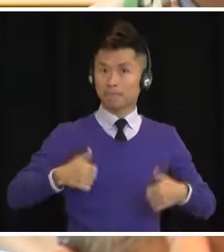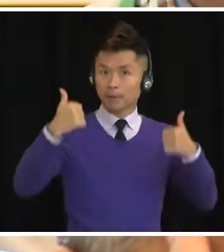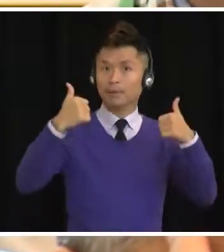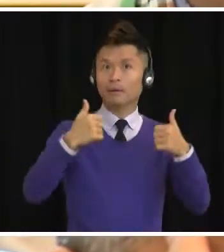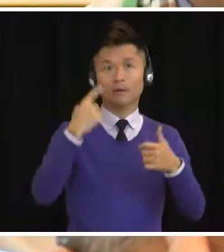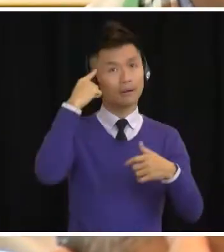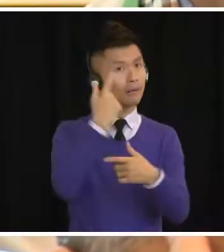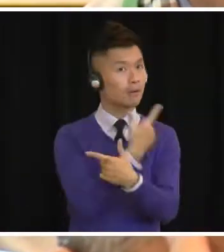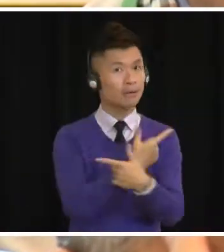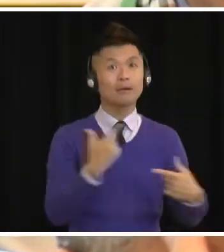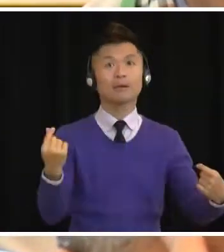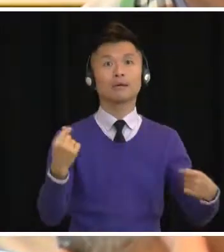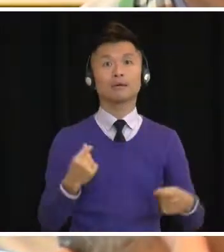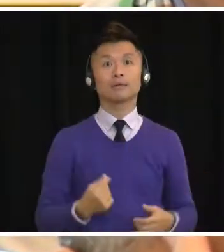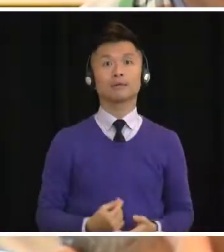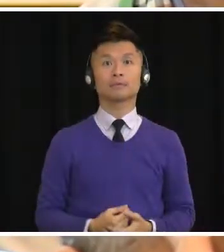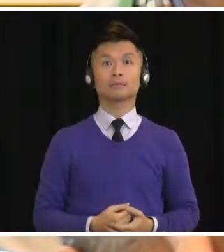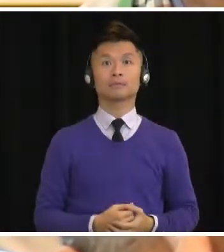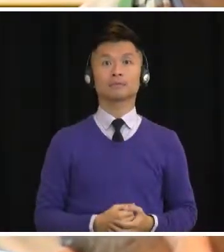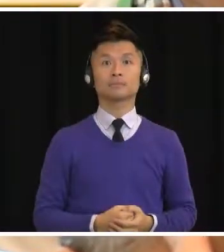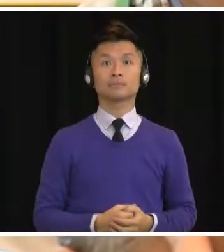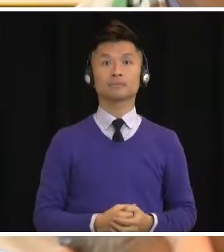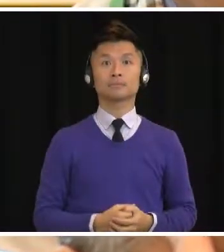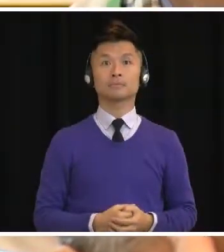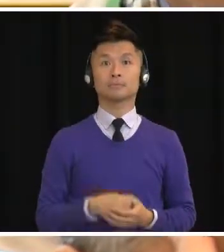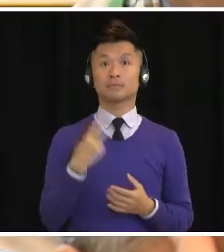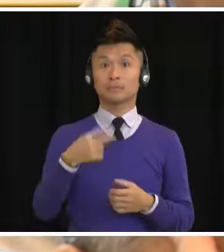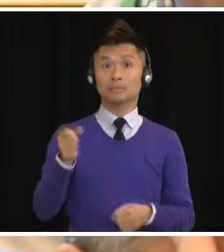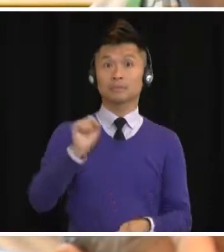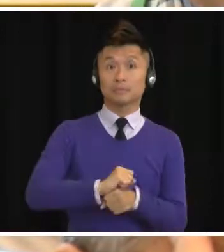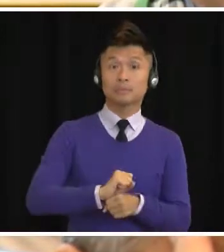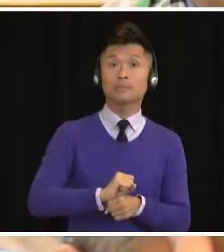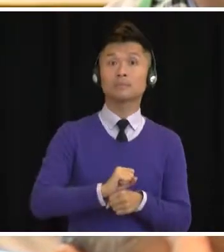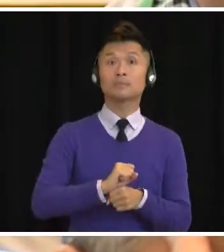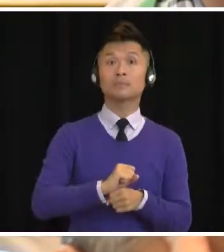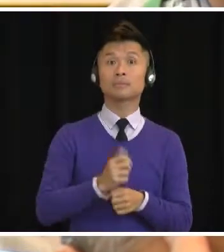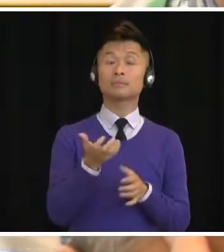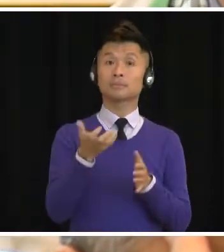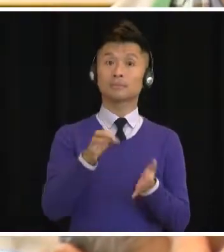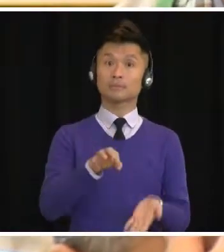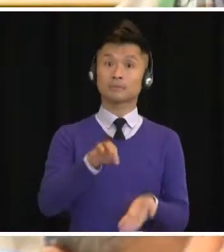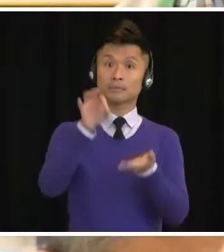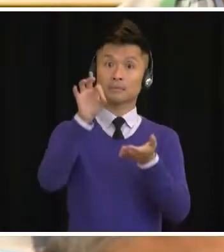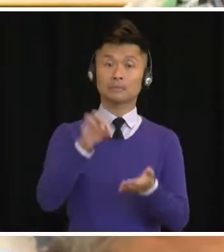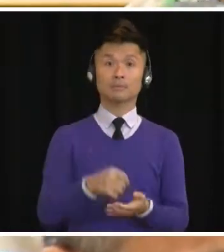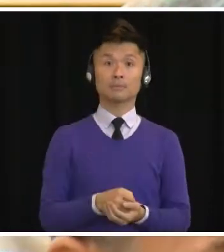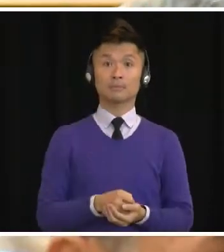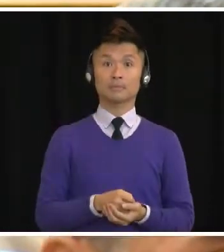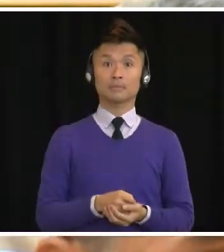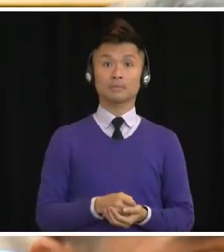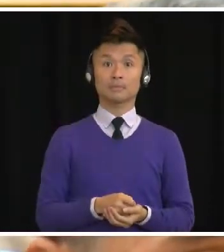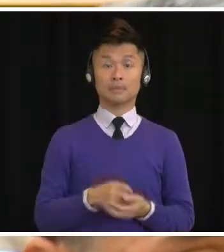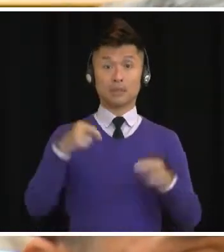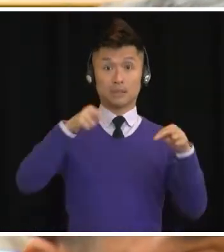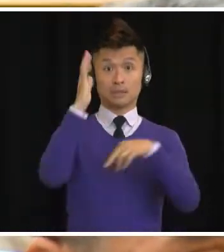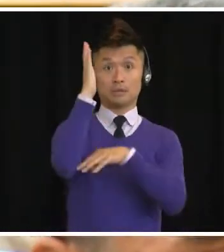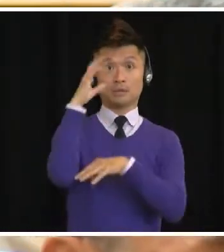18. So legislators from different parties show their support to this